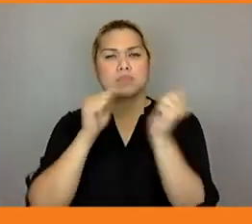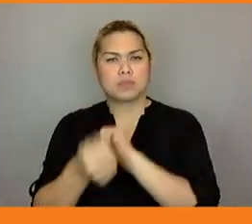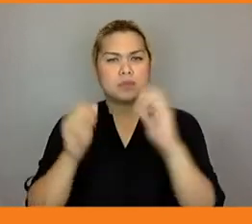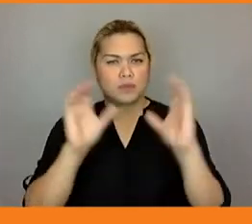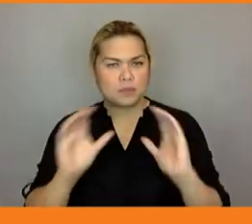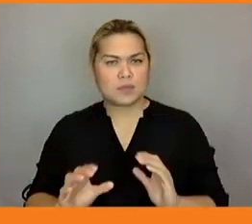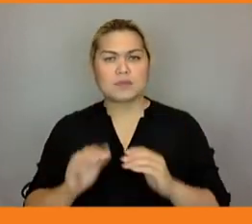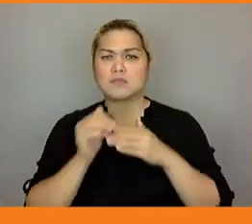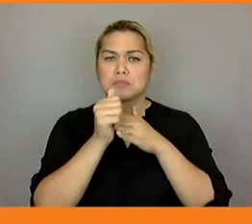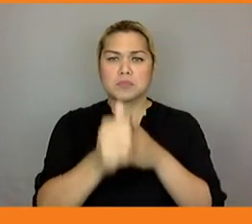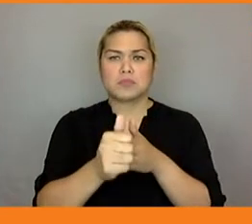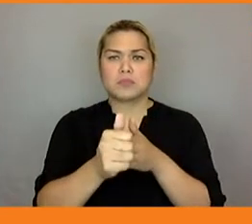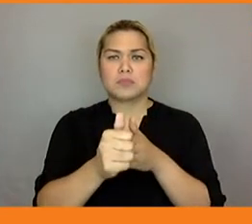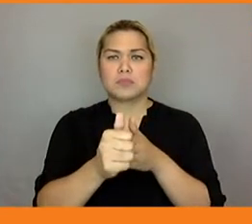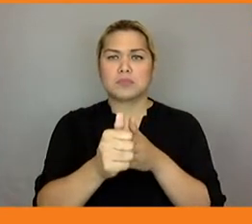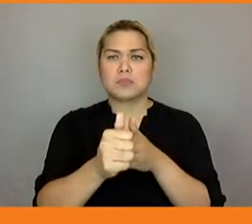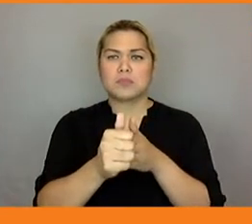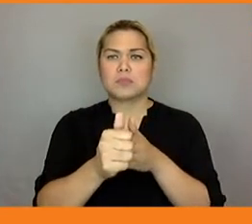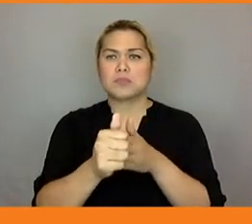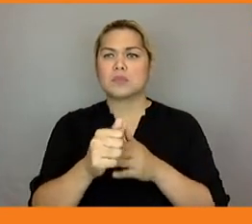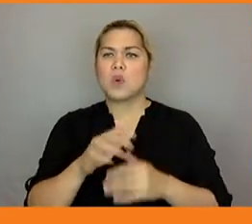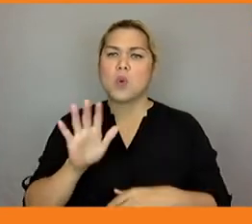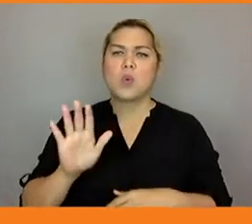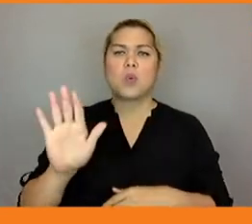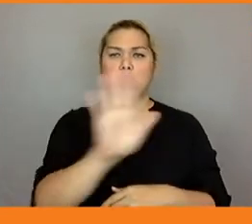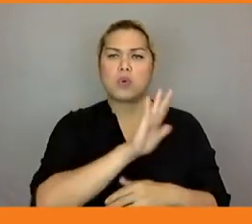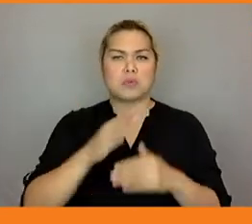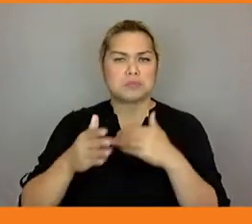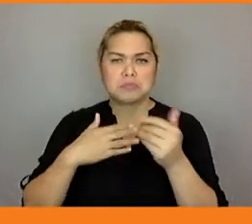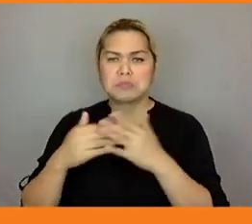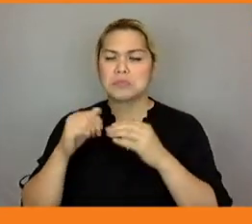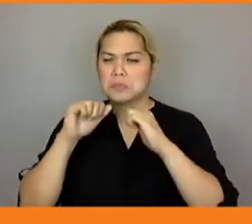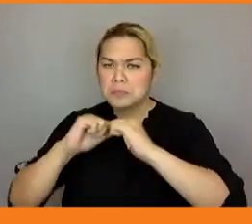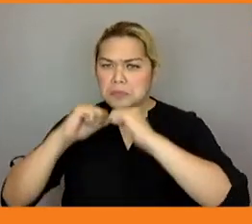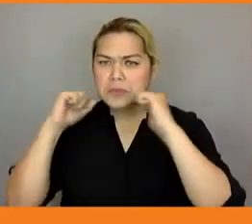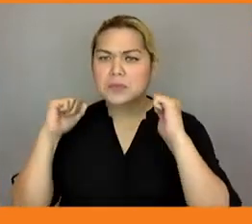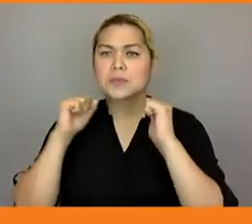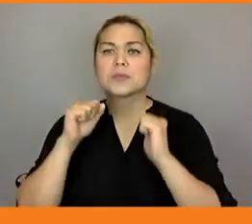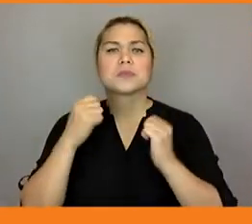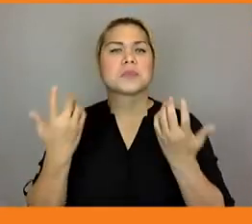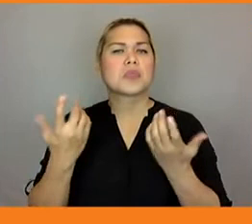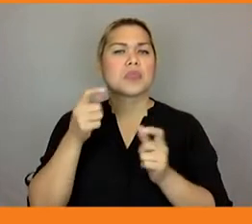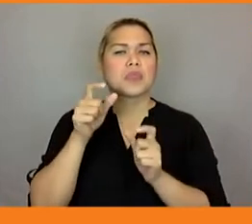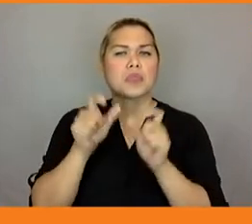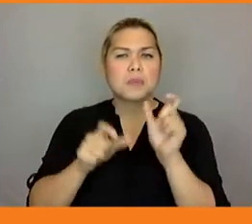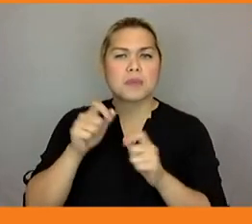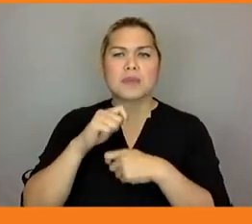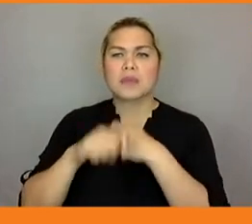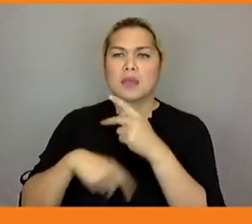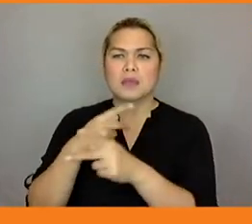work, including through on-the-ground project on climate change and coastal resilience? Thank you.